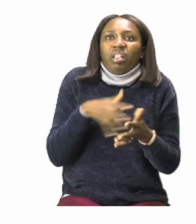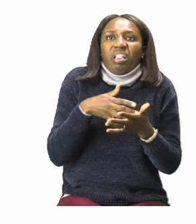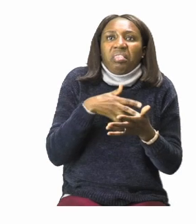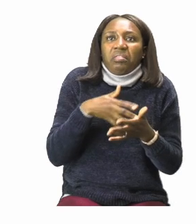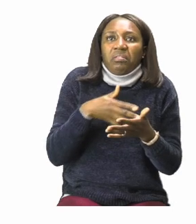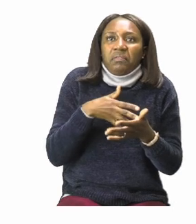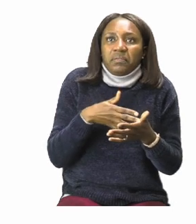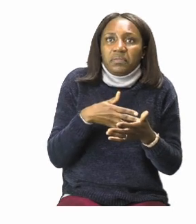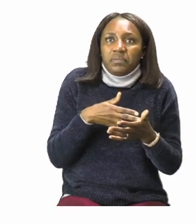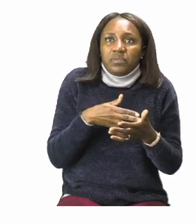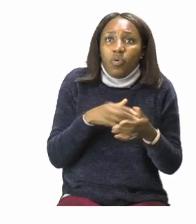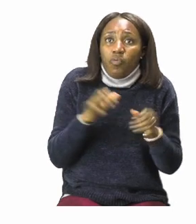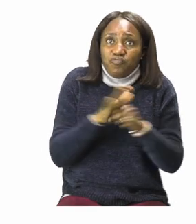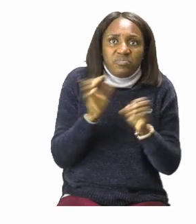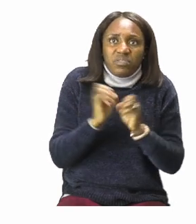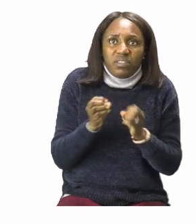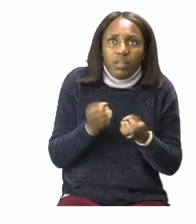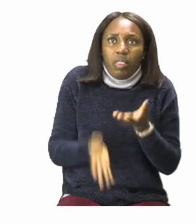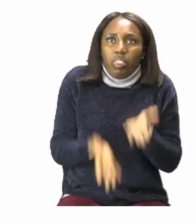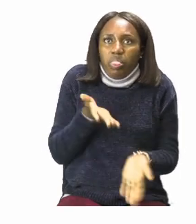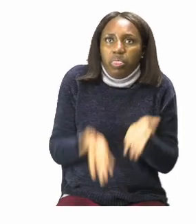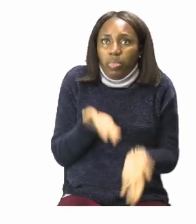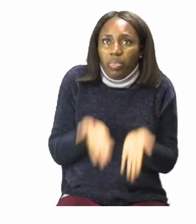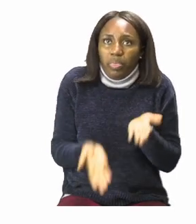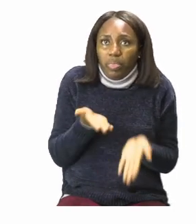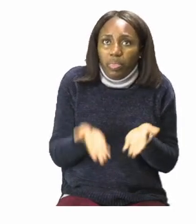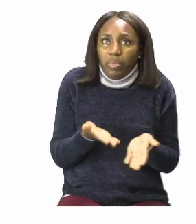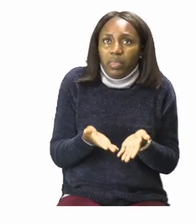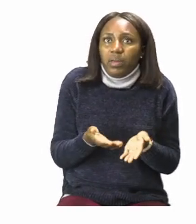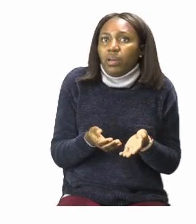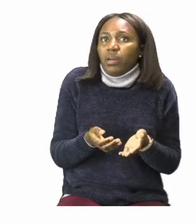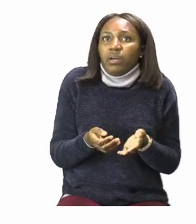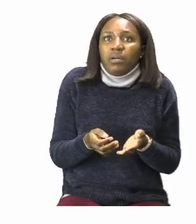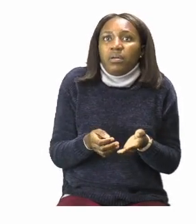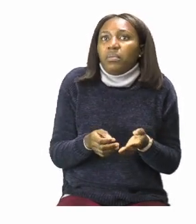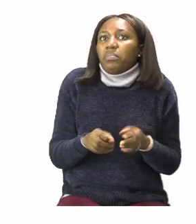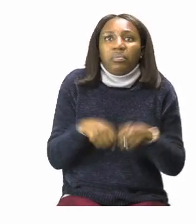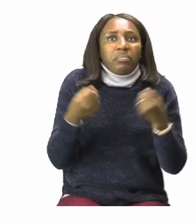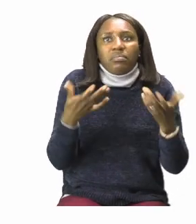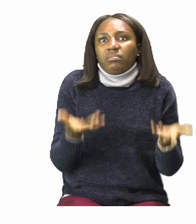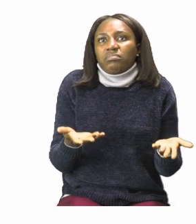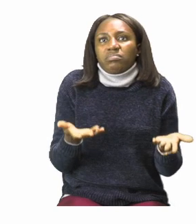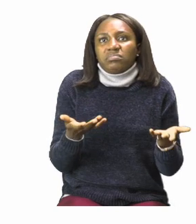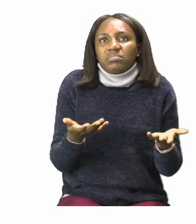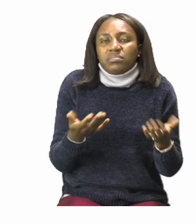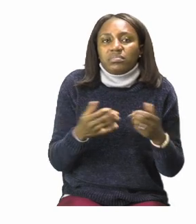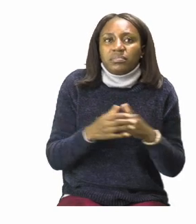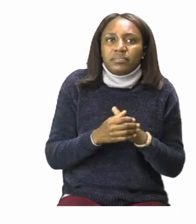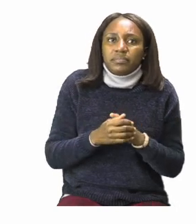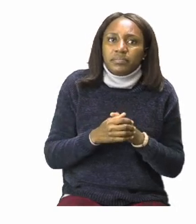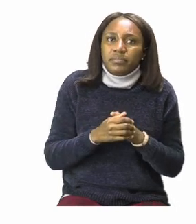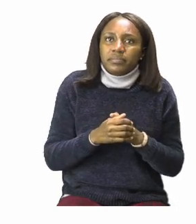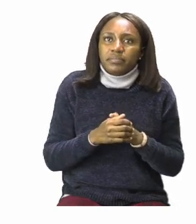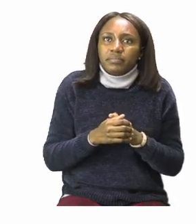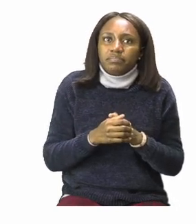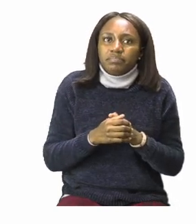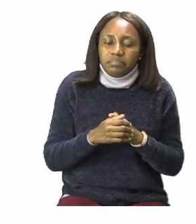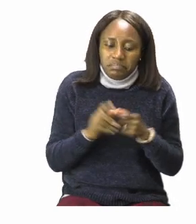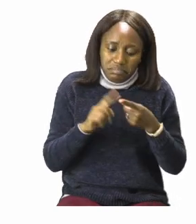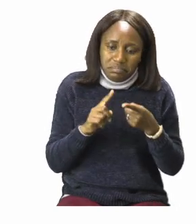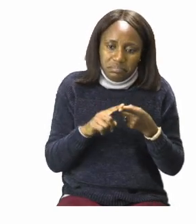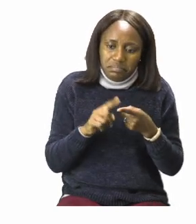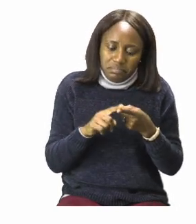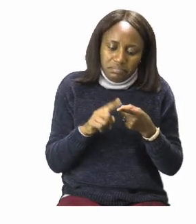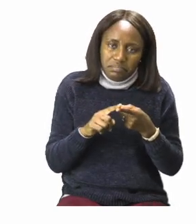that the bike you're using is in good order. In this case, the bike has a puncture for one of